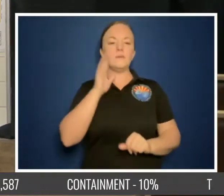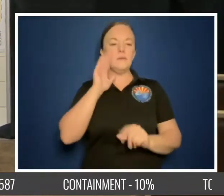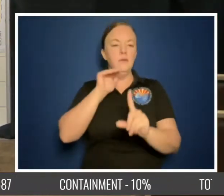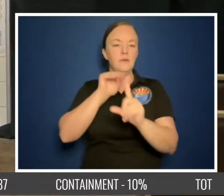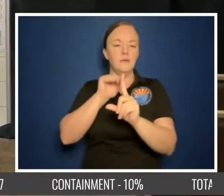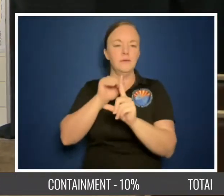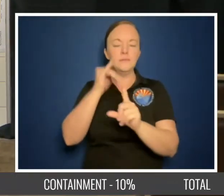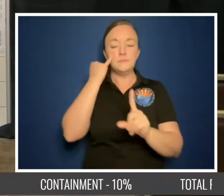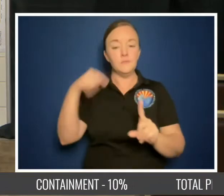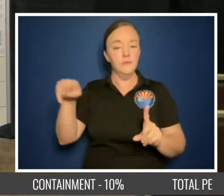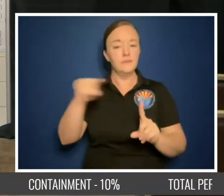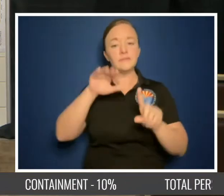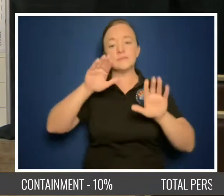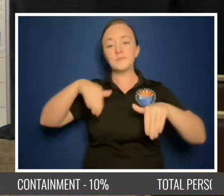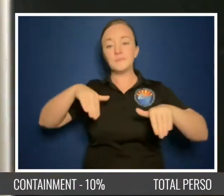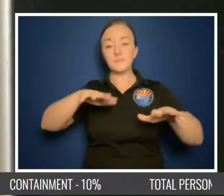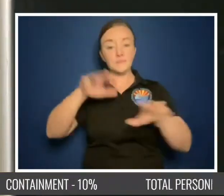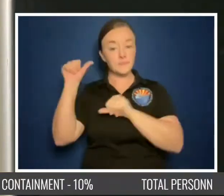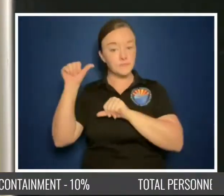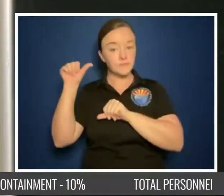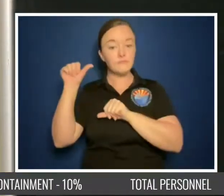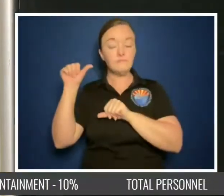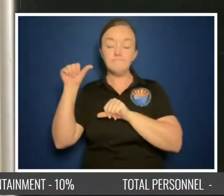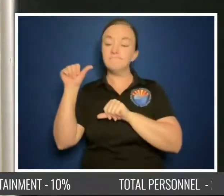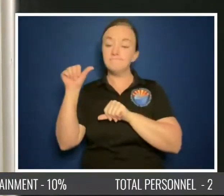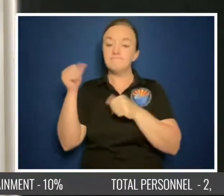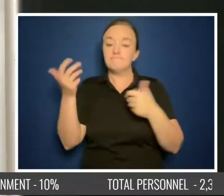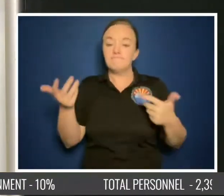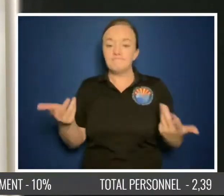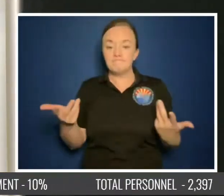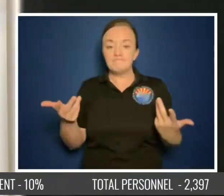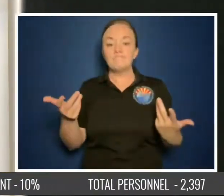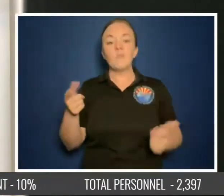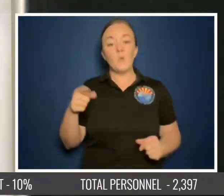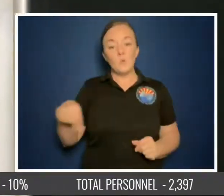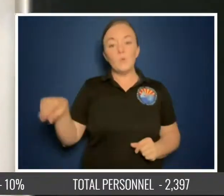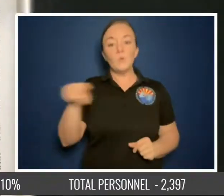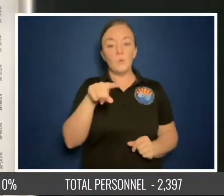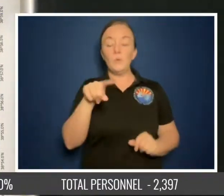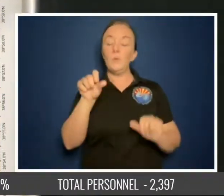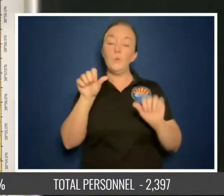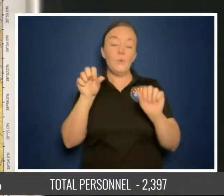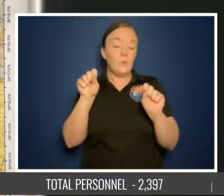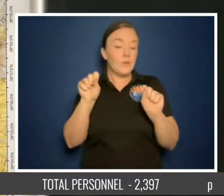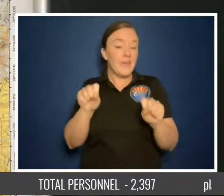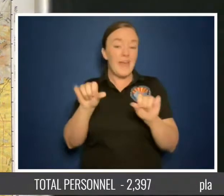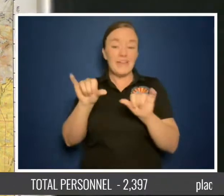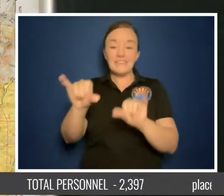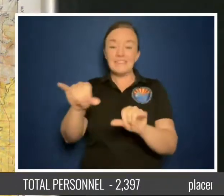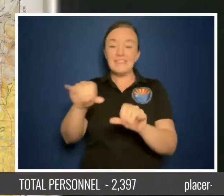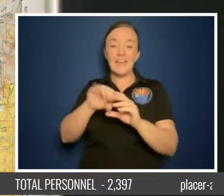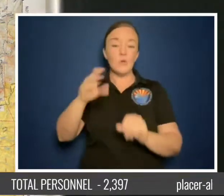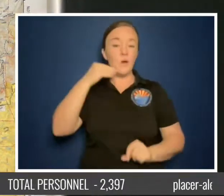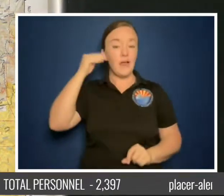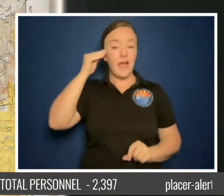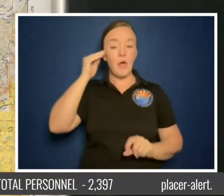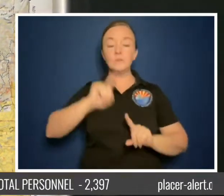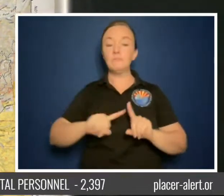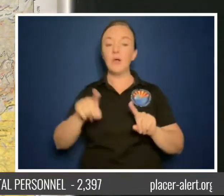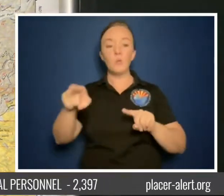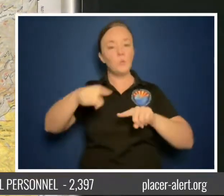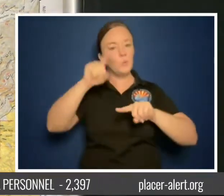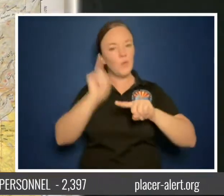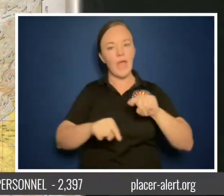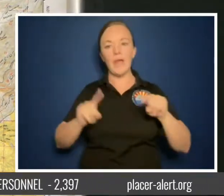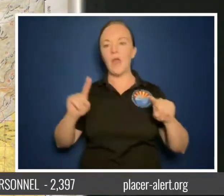those zones that you are obviously able to stay in your house, but we cannot have you roaming the